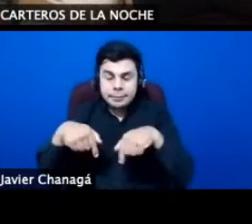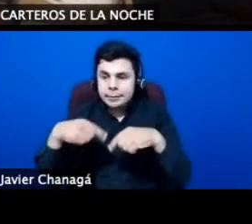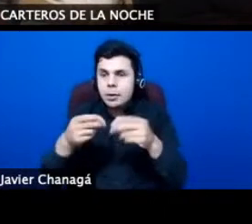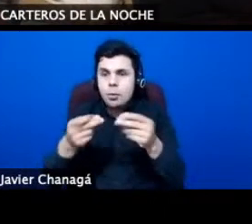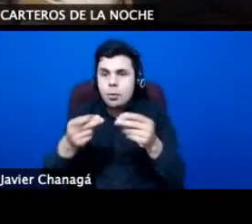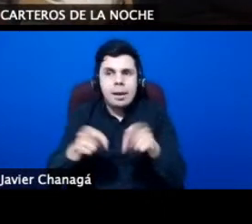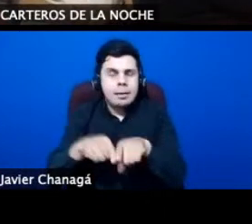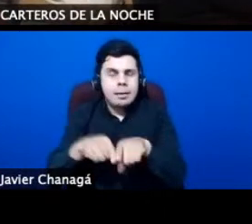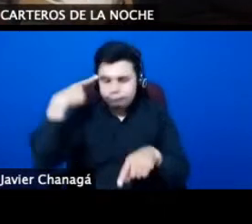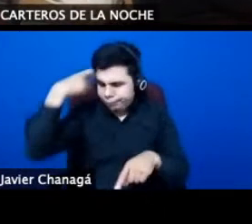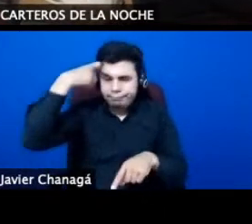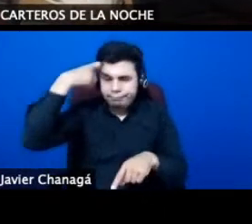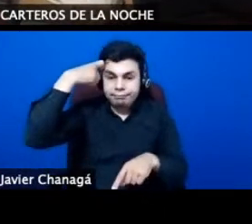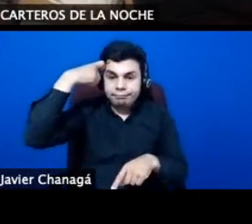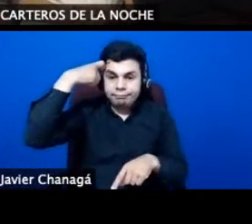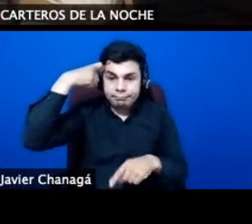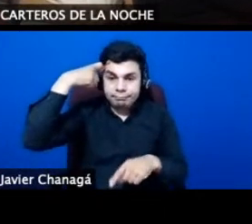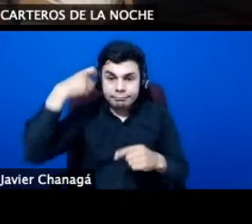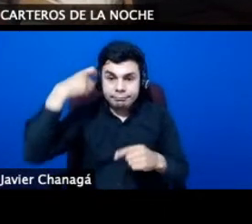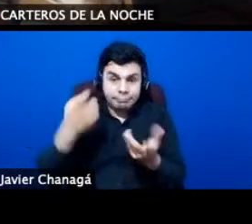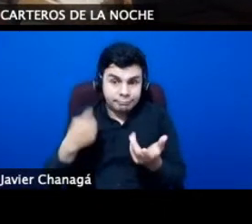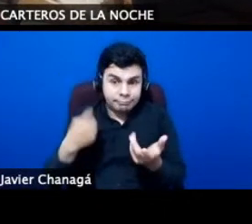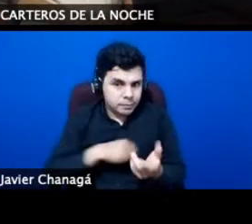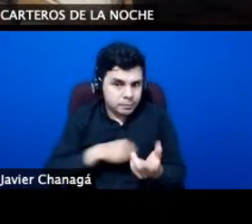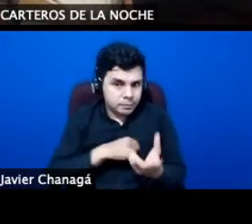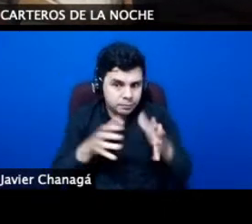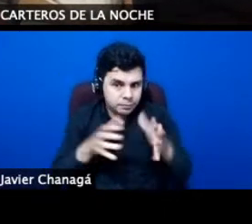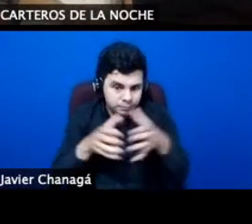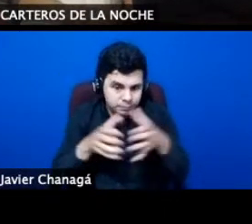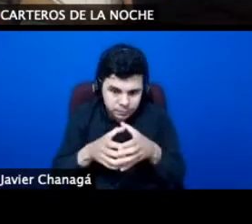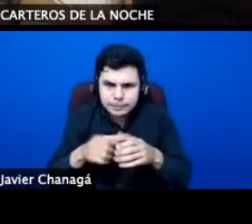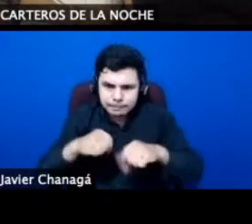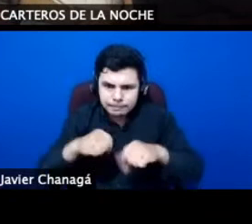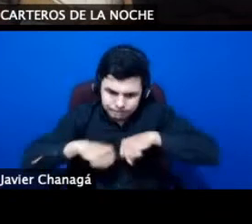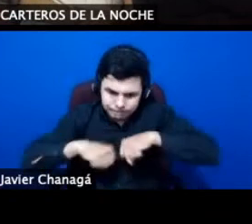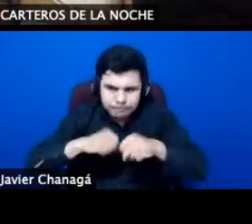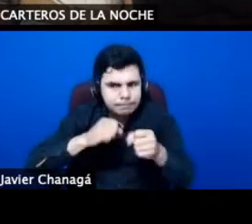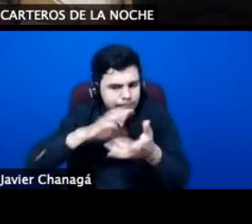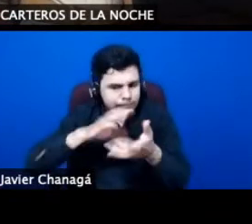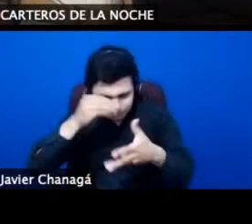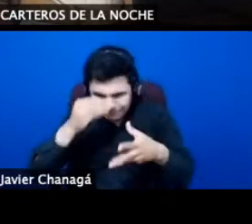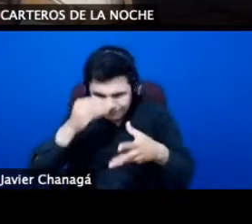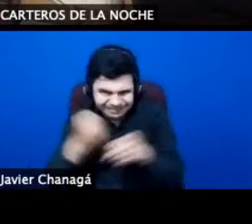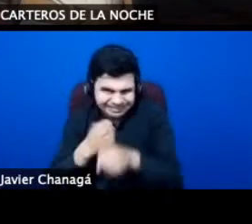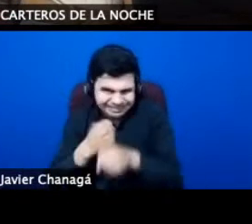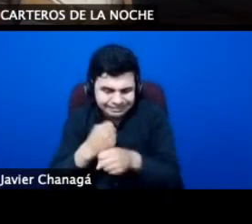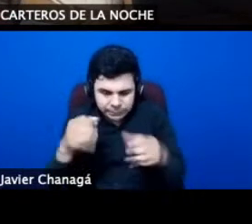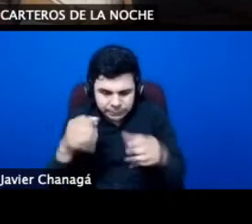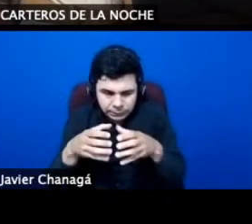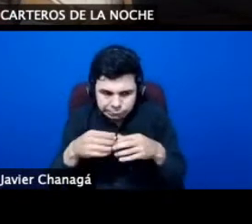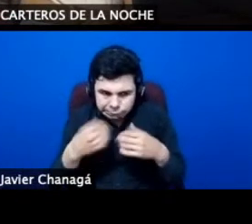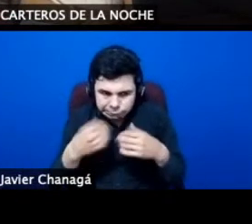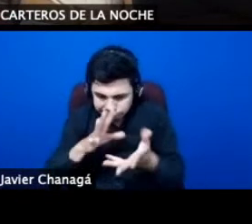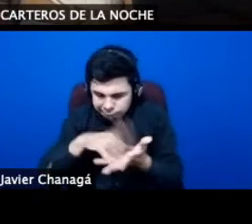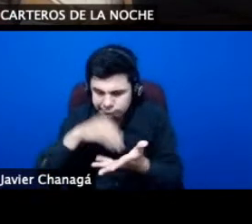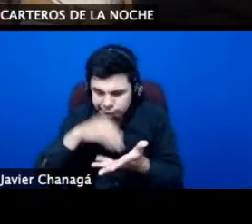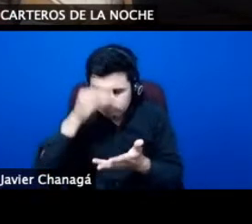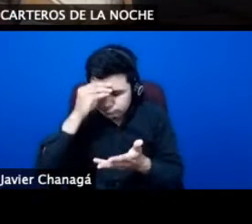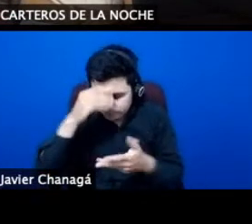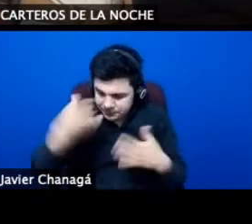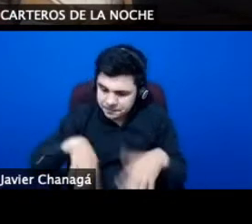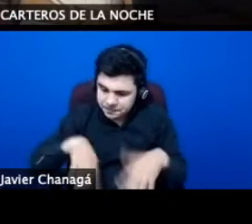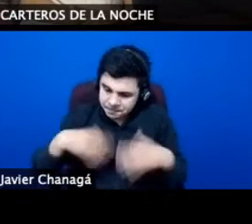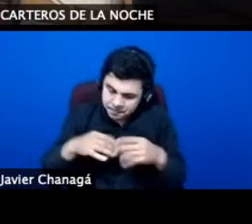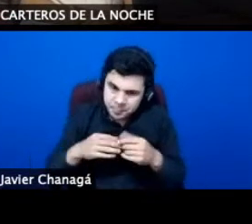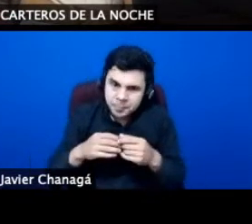de trabajo, como organización, nos trajo mucho aprendizaje. Es decir, esto que nos llevó a tener que hacer las clases grabadas